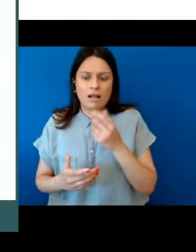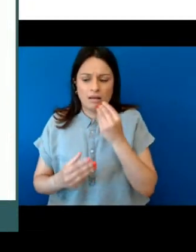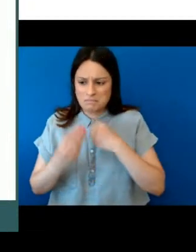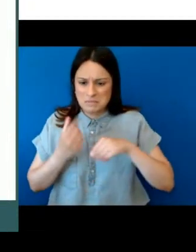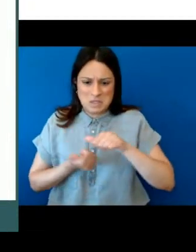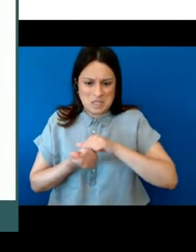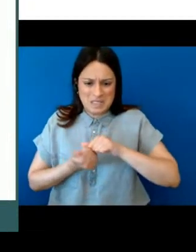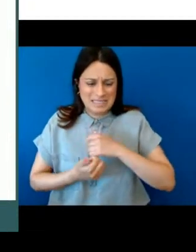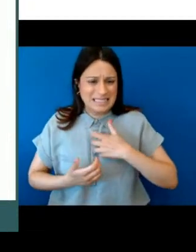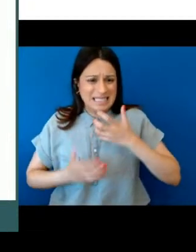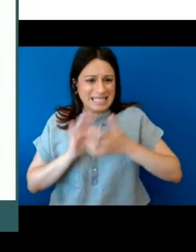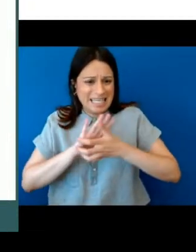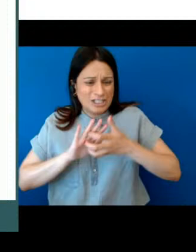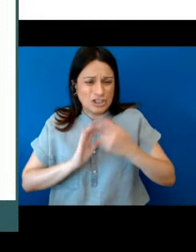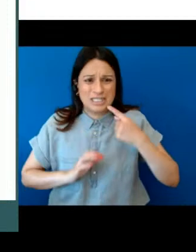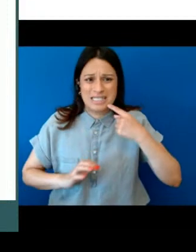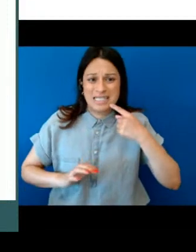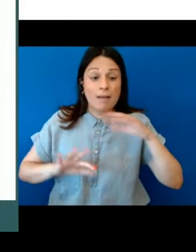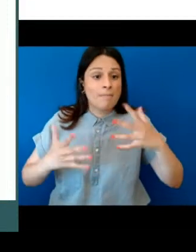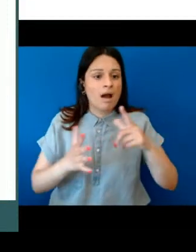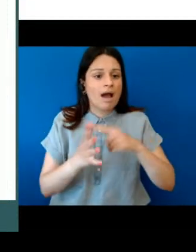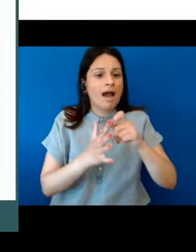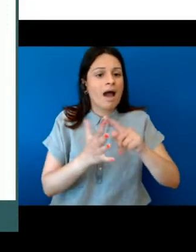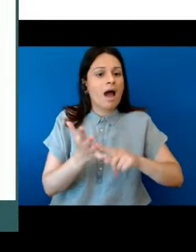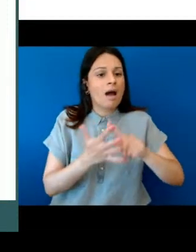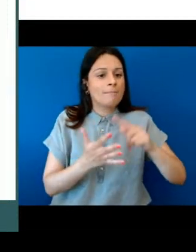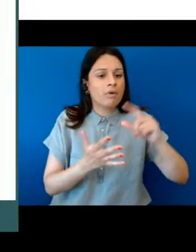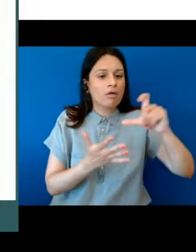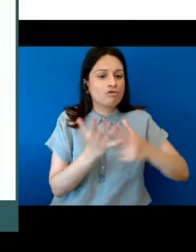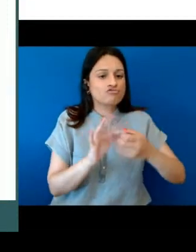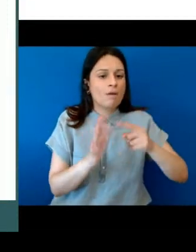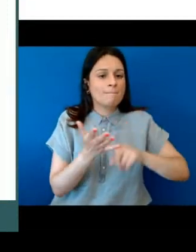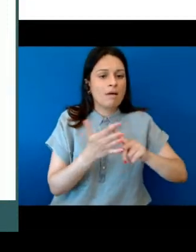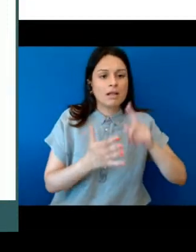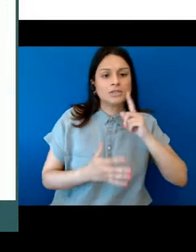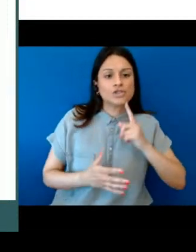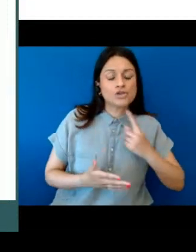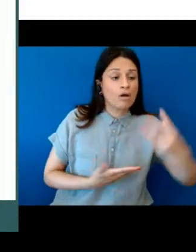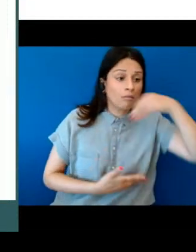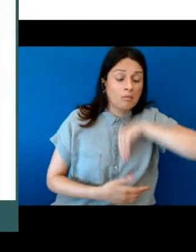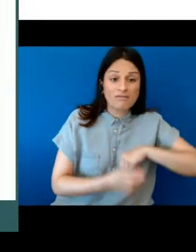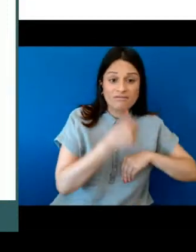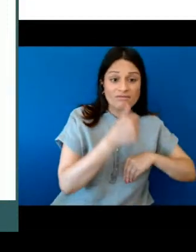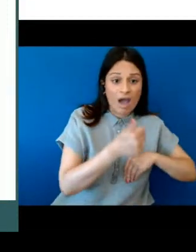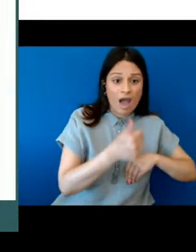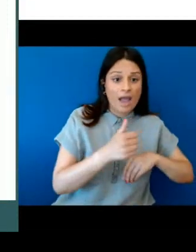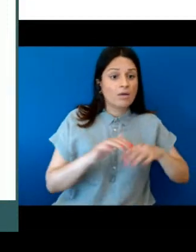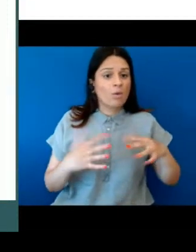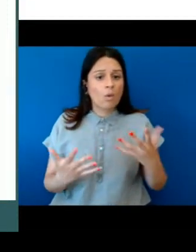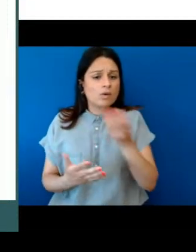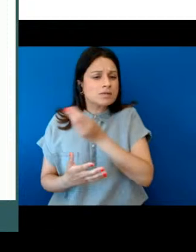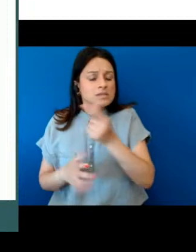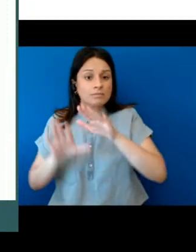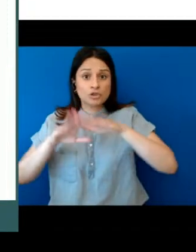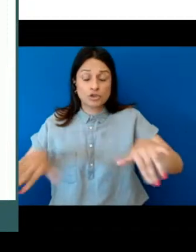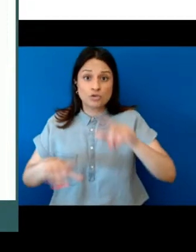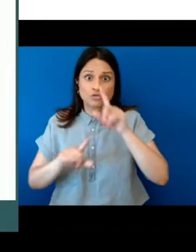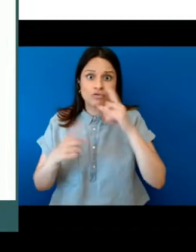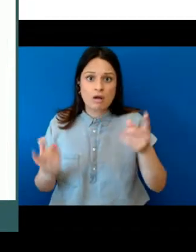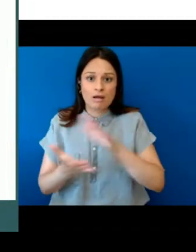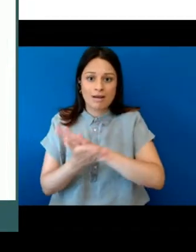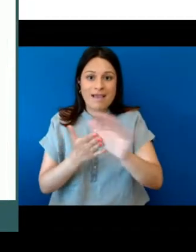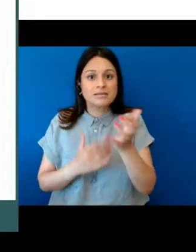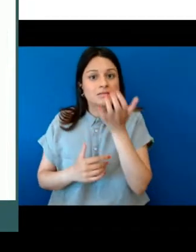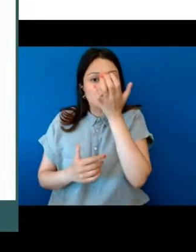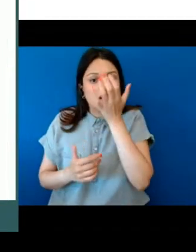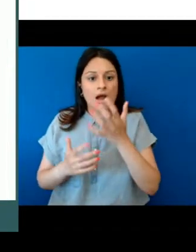It can be a difficult one where children can't eat hazelnuts or can't eat fruit, but they can eat all the puddings and Nutella